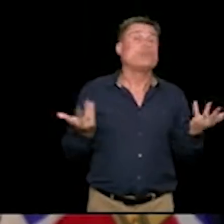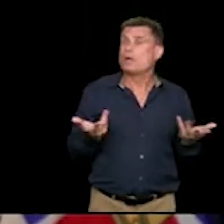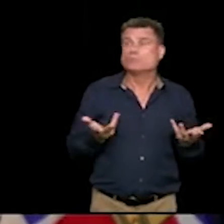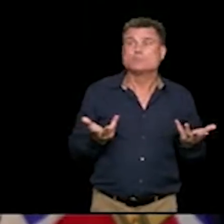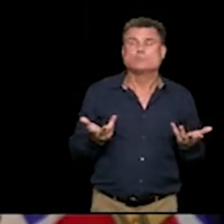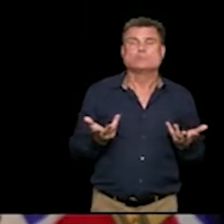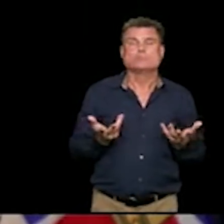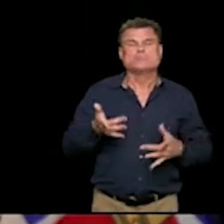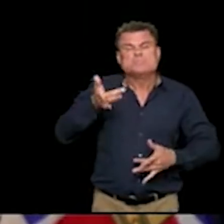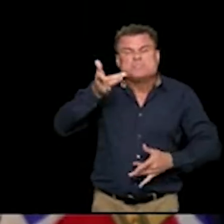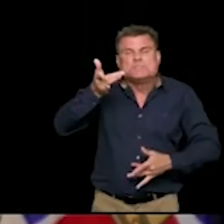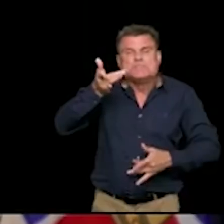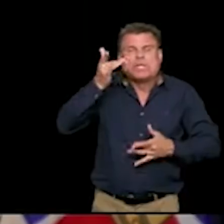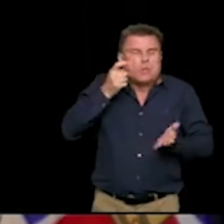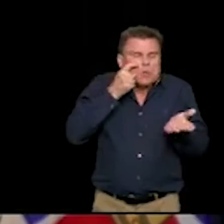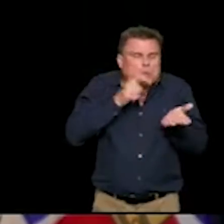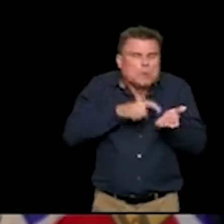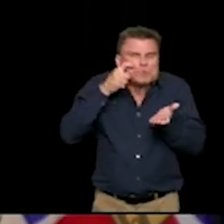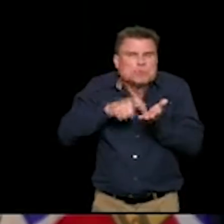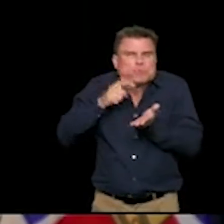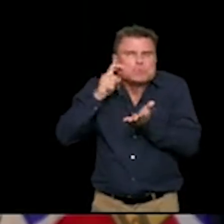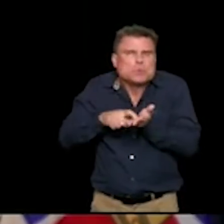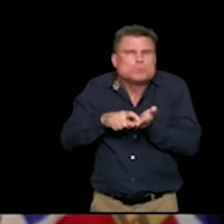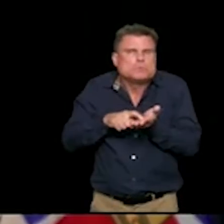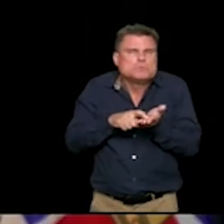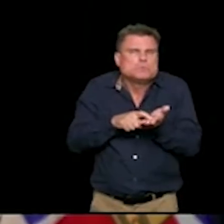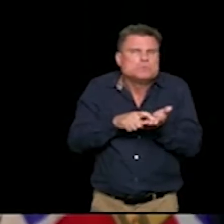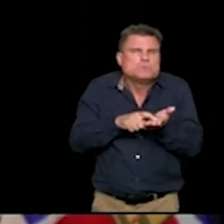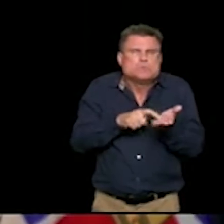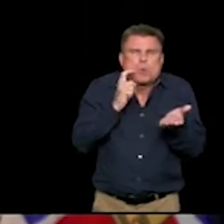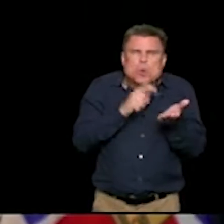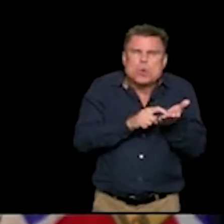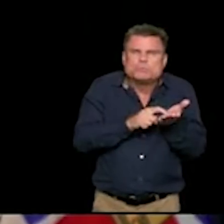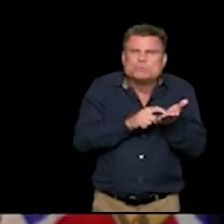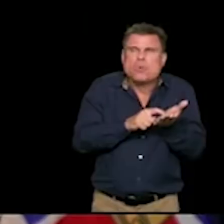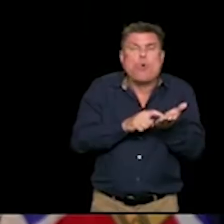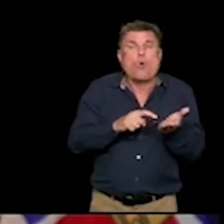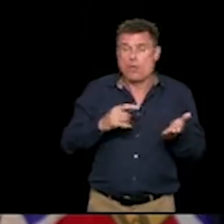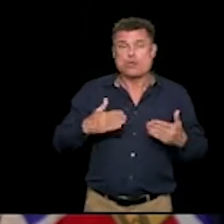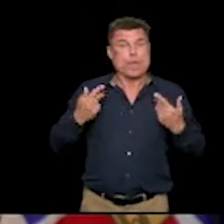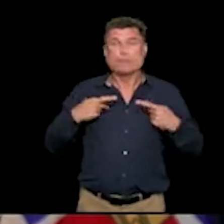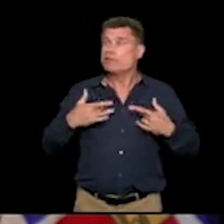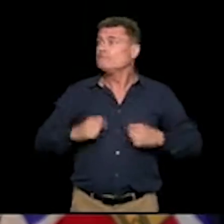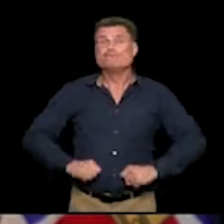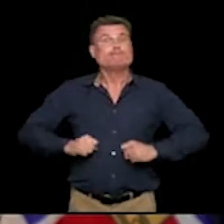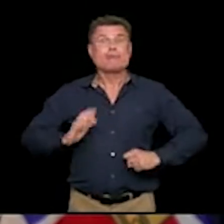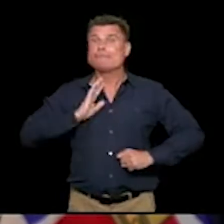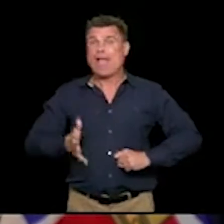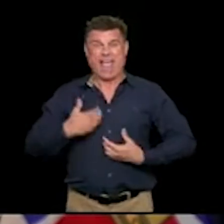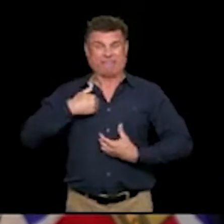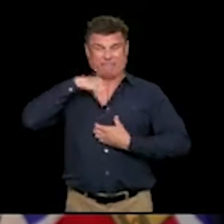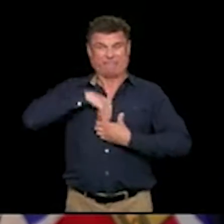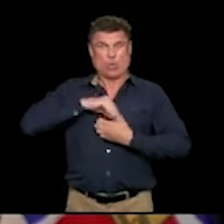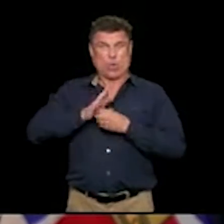So that's why we're saying anything, go get tested, particularly if you've been at one of the exposure events and people know who